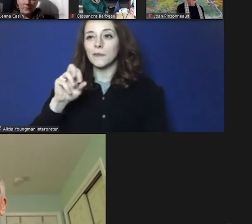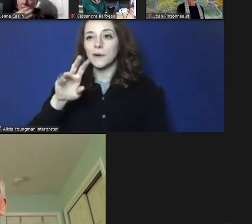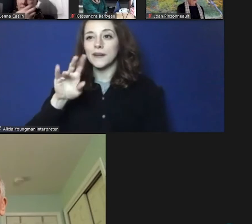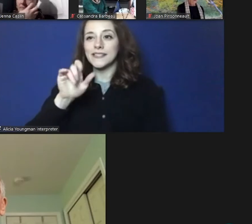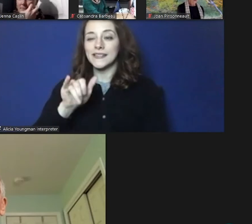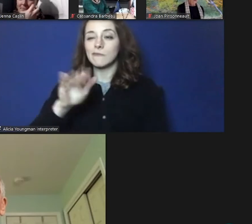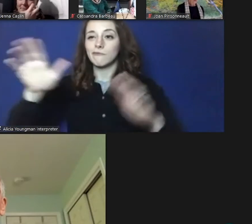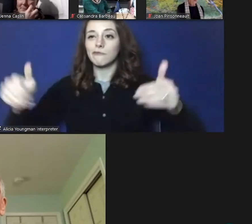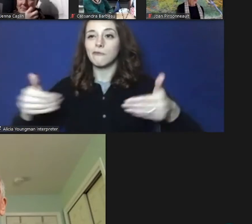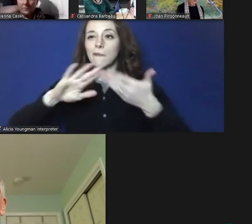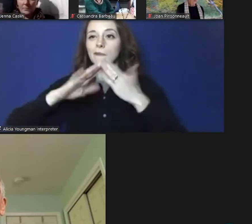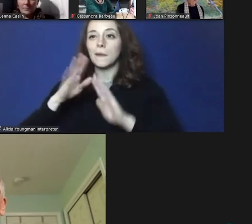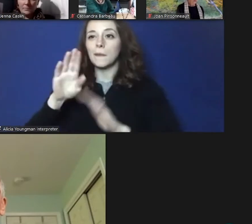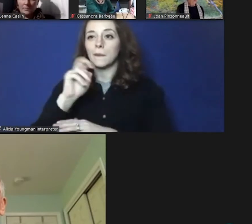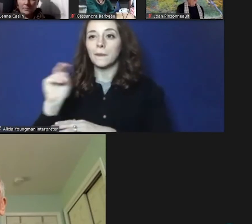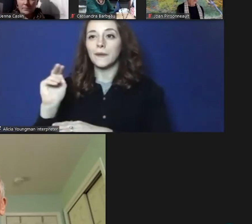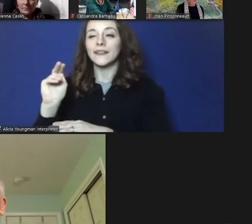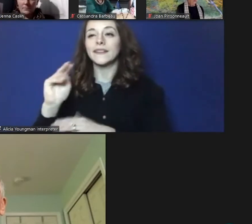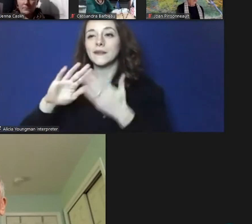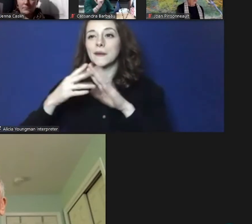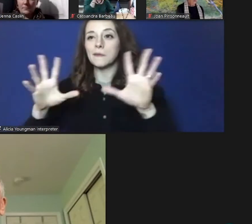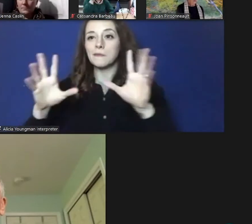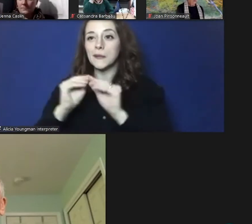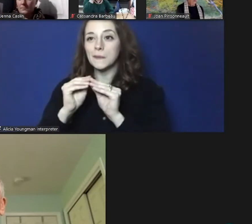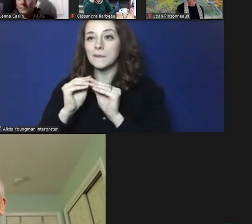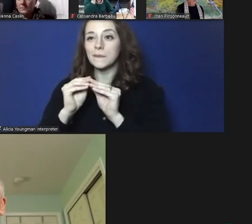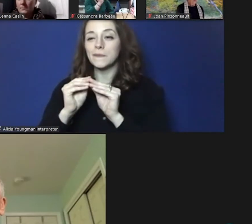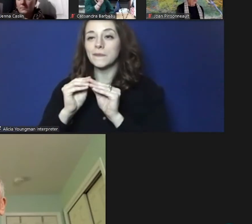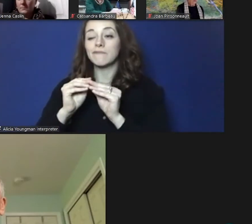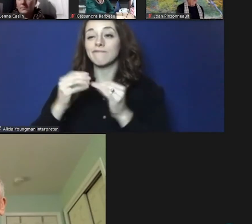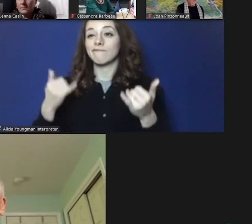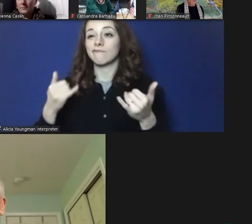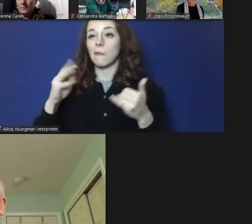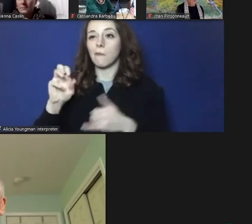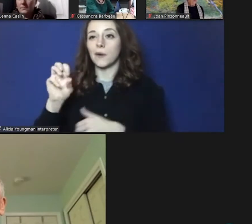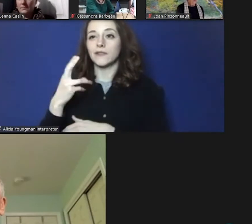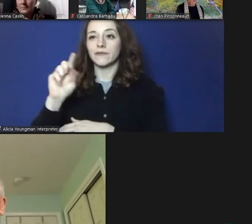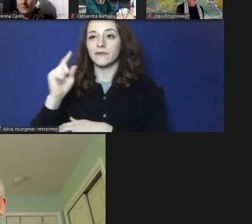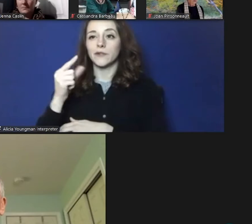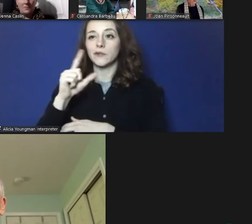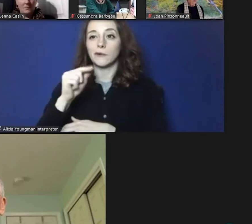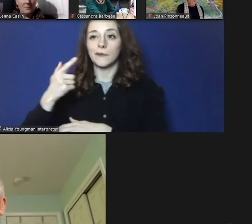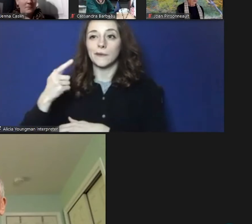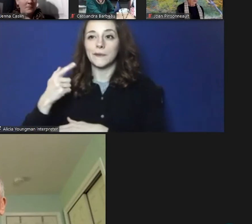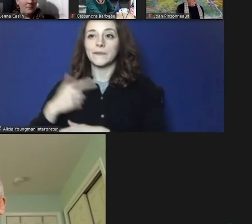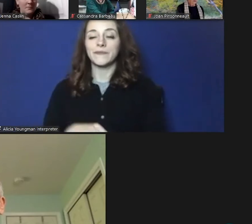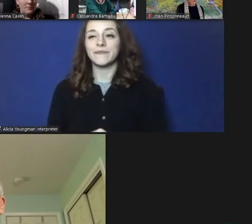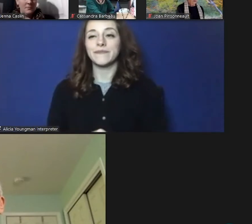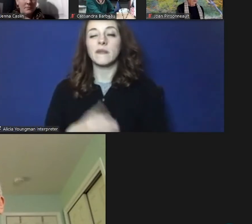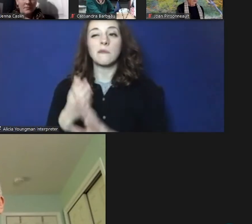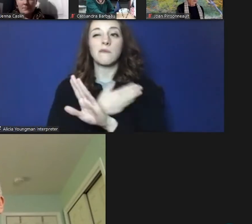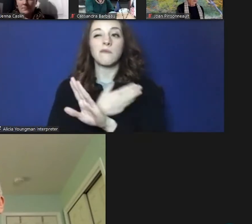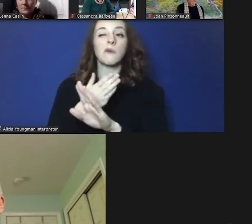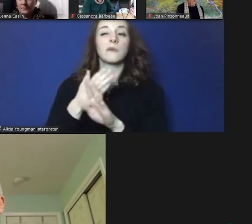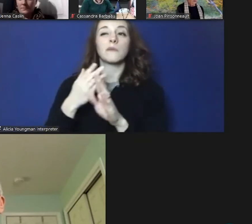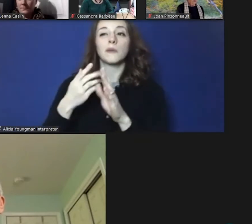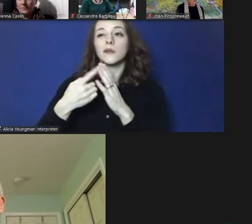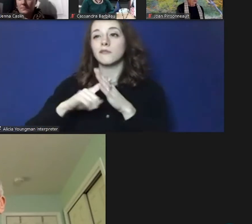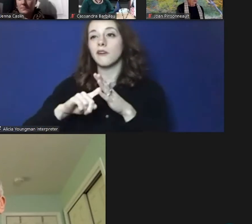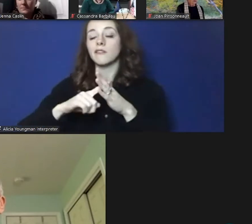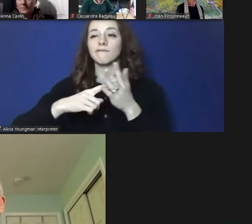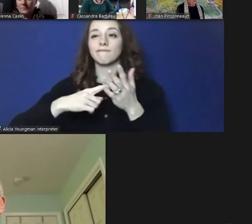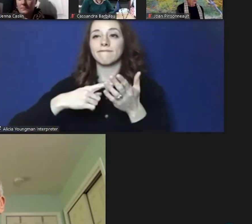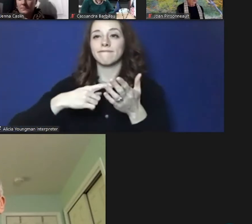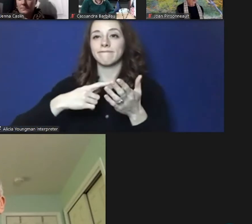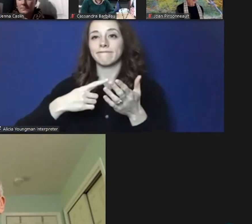to the Town of Bennington Town meeting on March 1st, 2021. Before we get into any